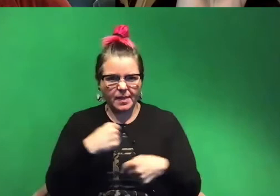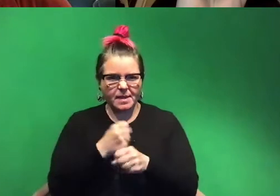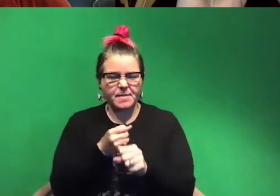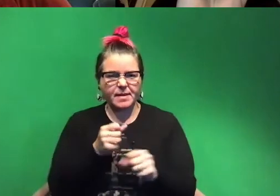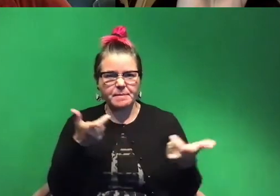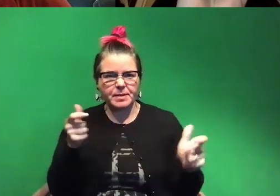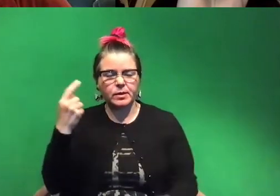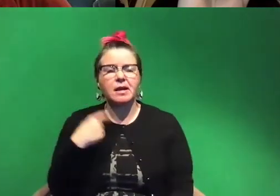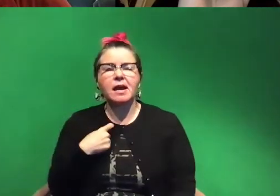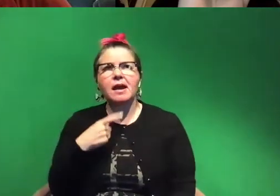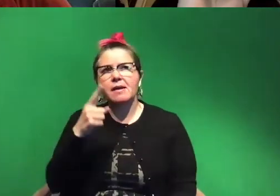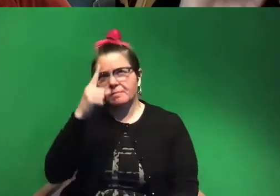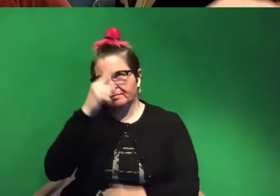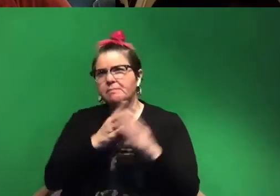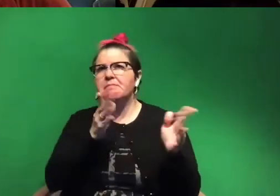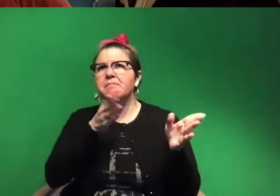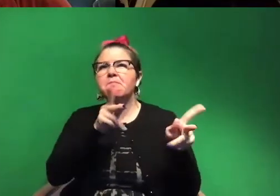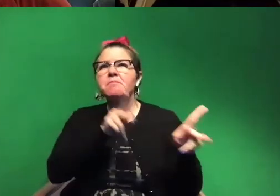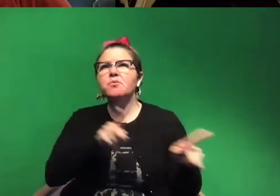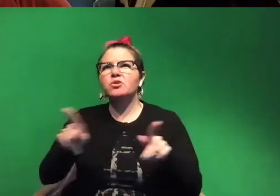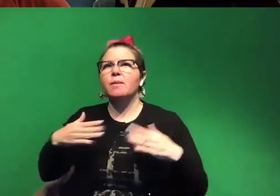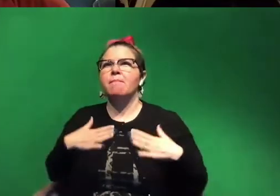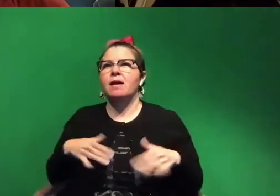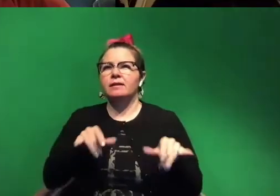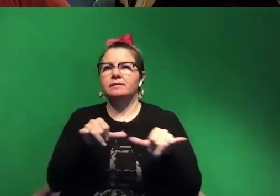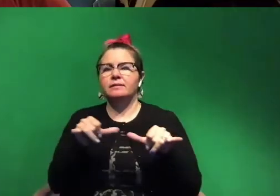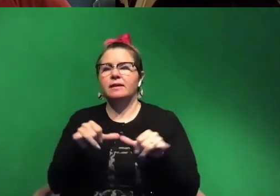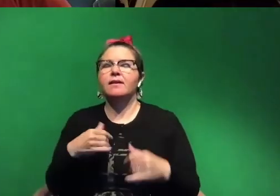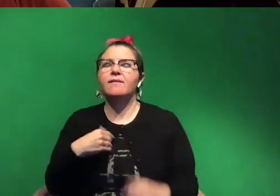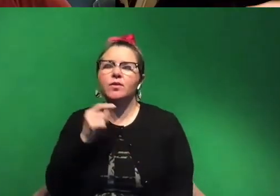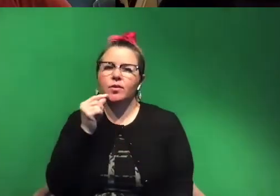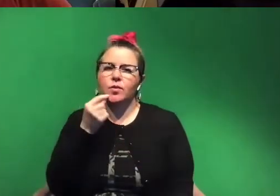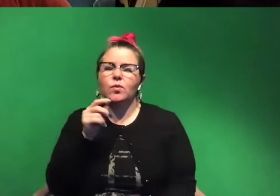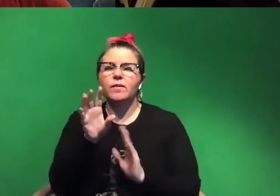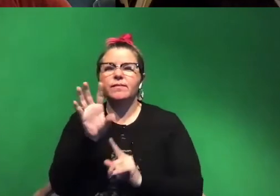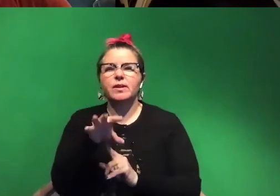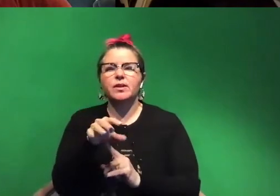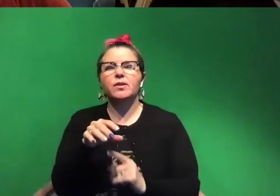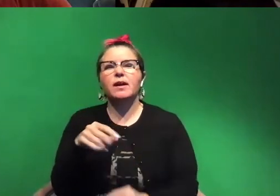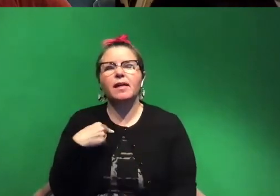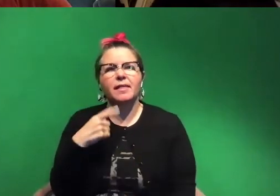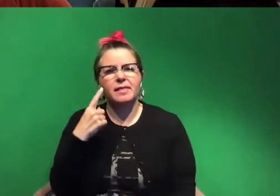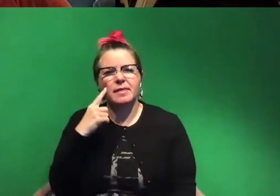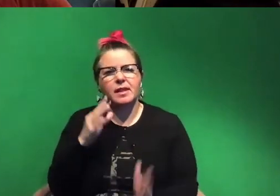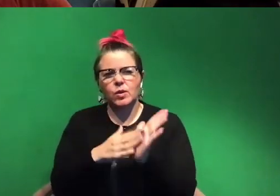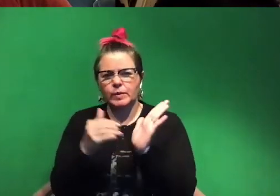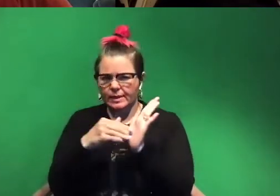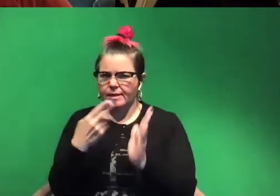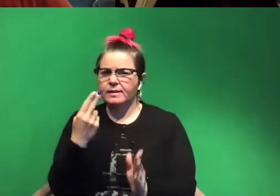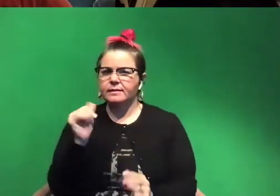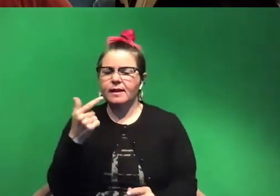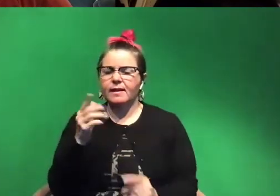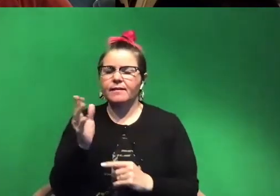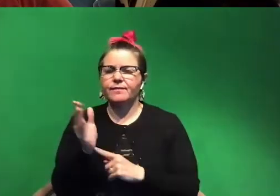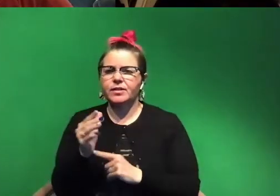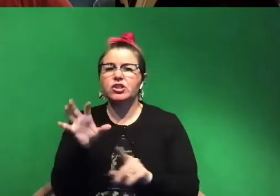I would imagine it's pretty proportional to their body size. So there's a really cool video of I think it was the New Zealand hagfish being